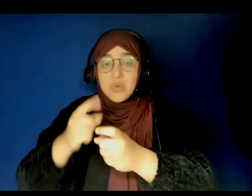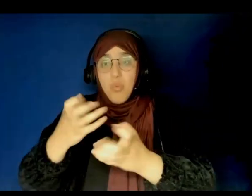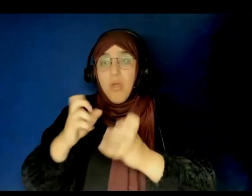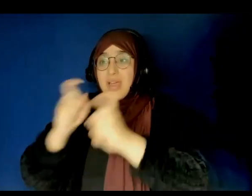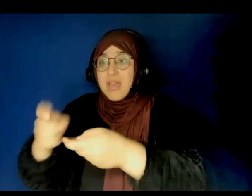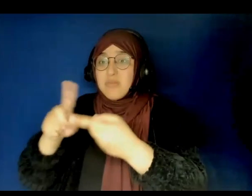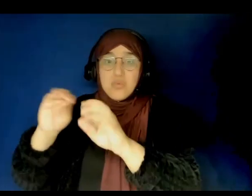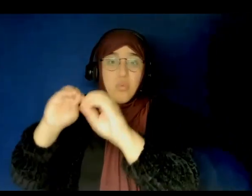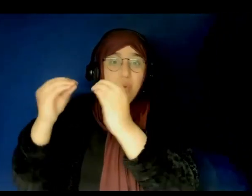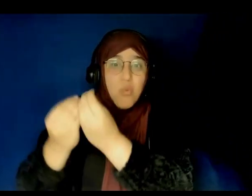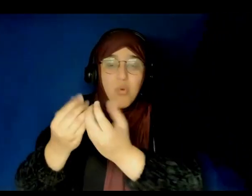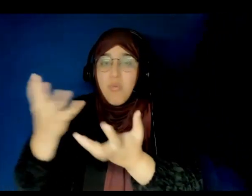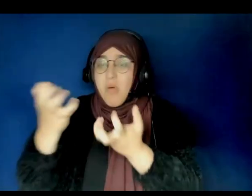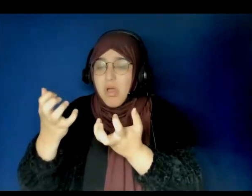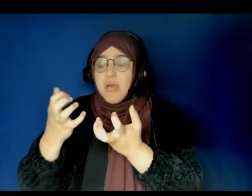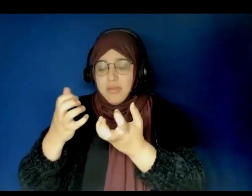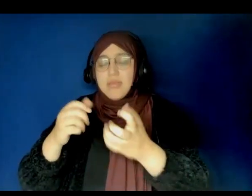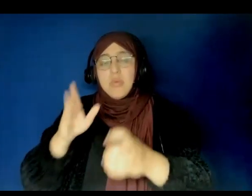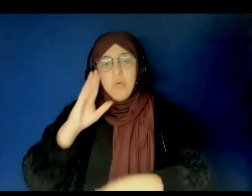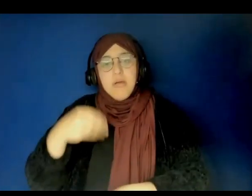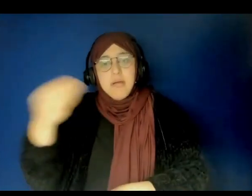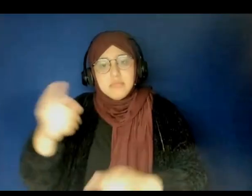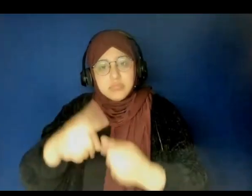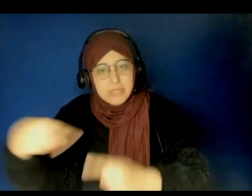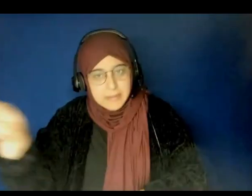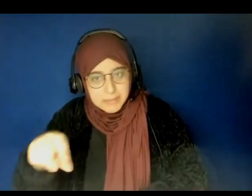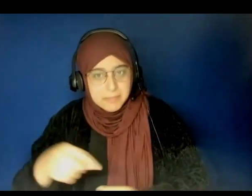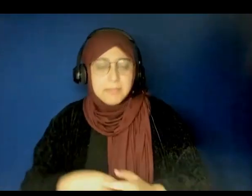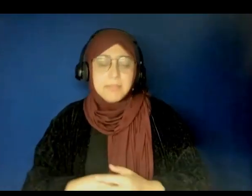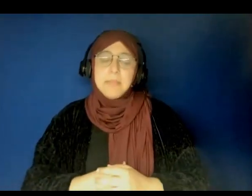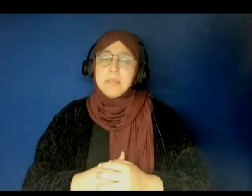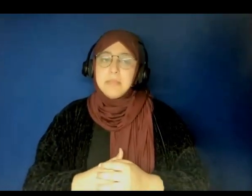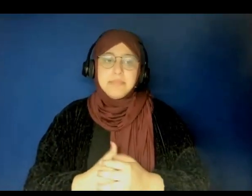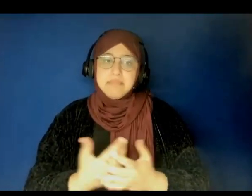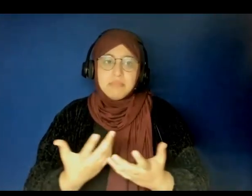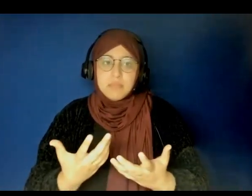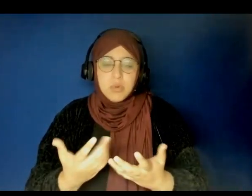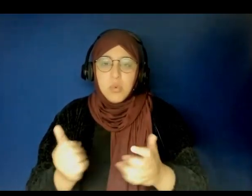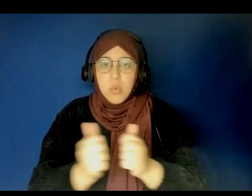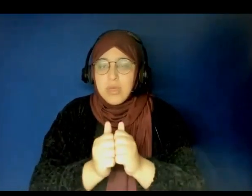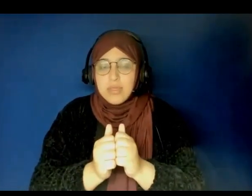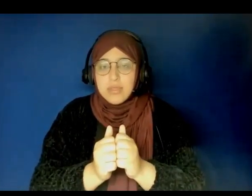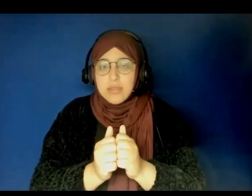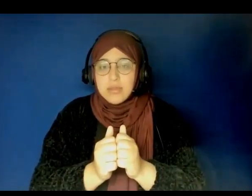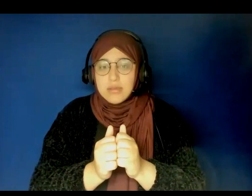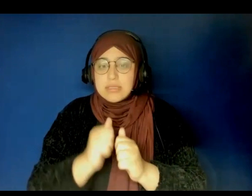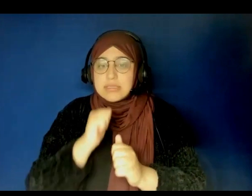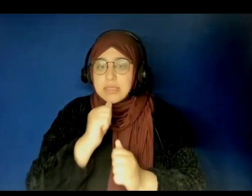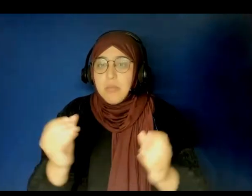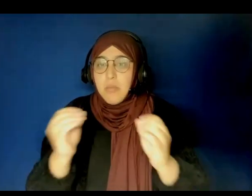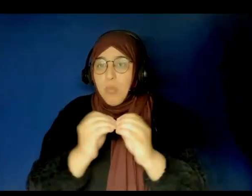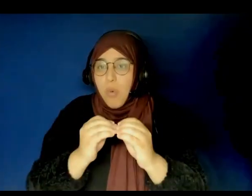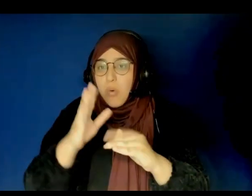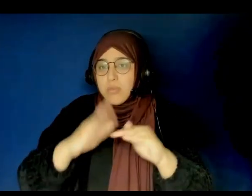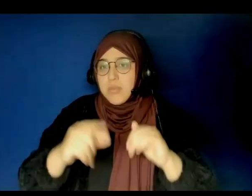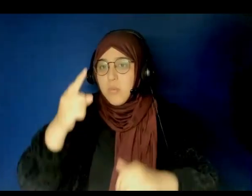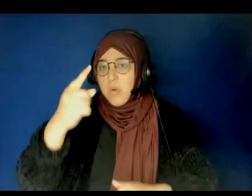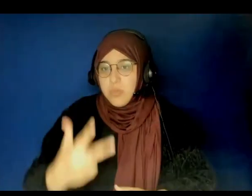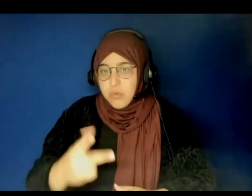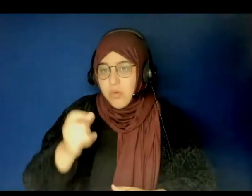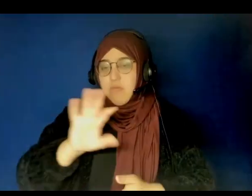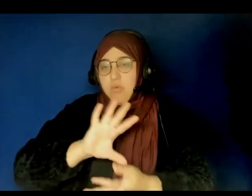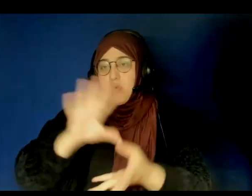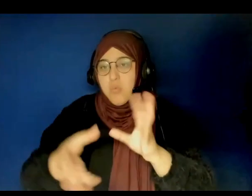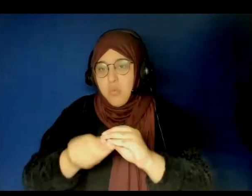cause, then that will be given out to them with not more than 1/3 of the total amount. And then the remainder